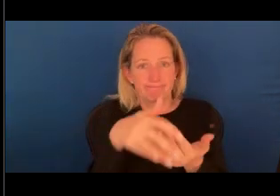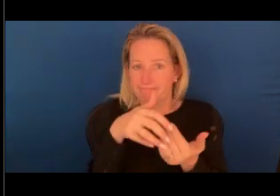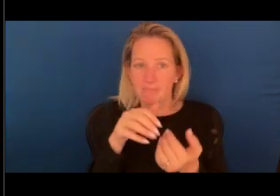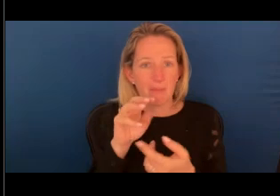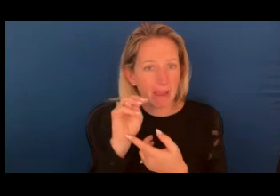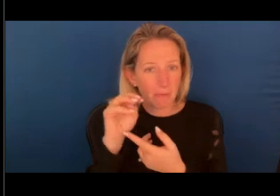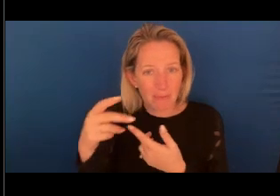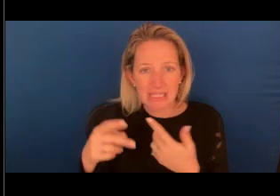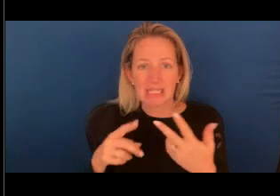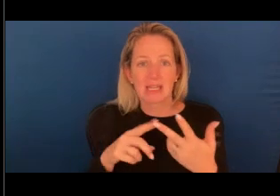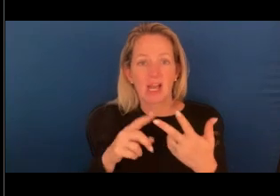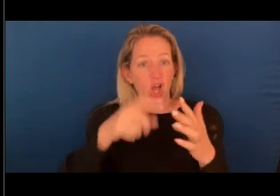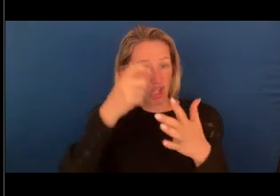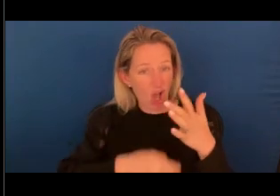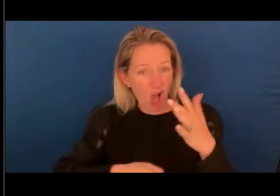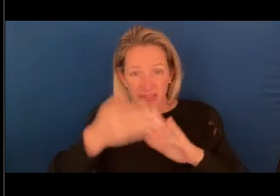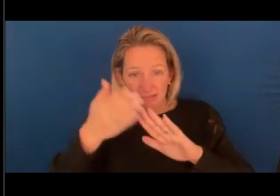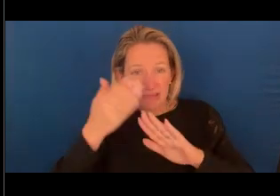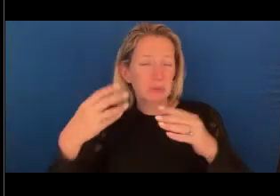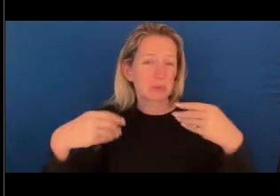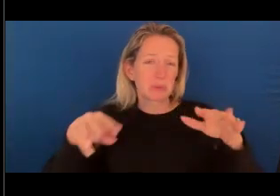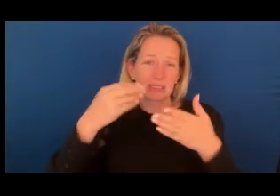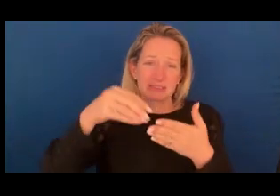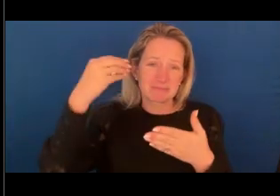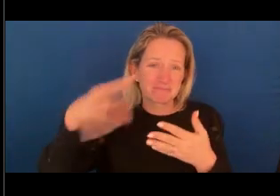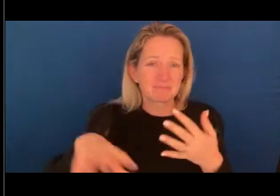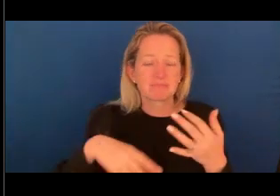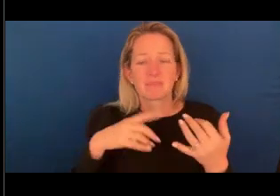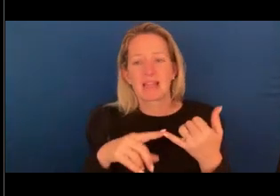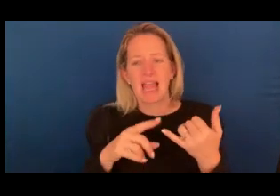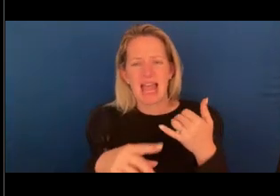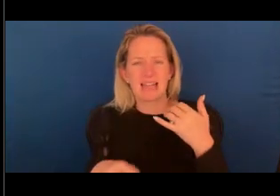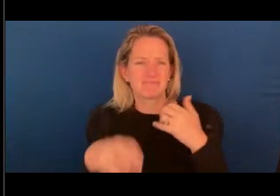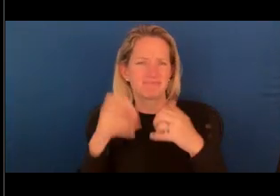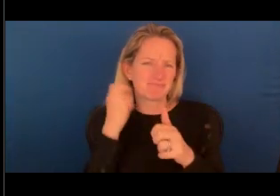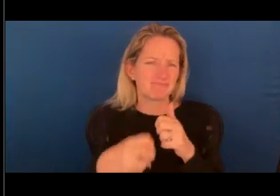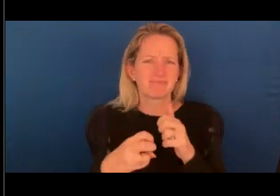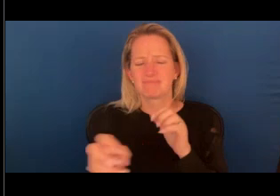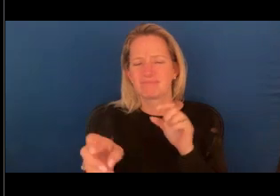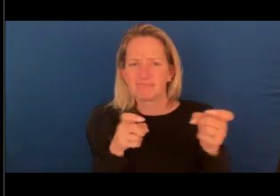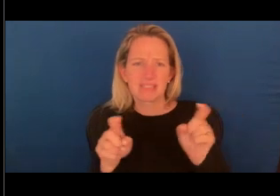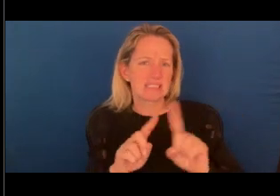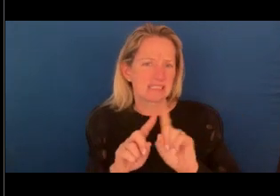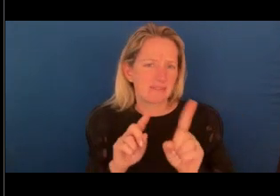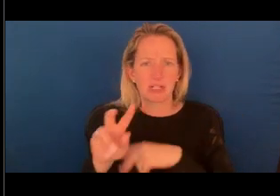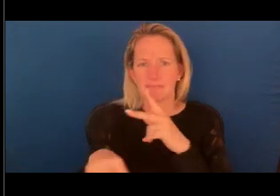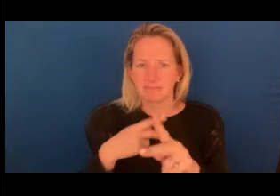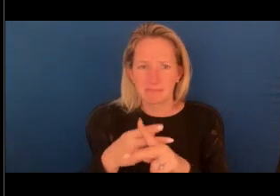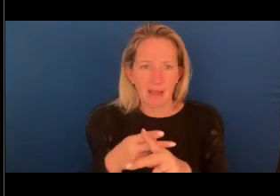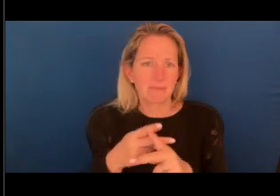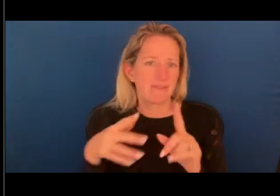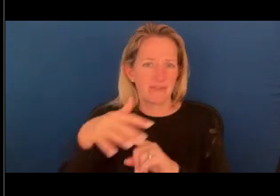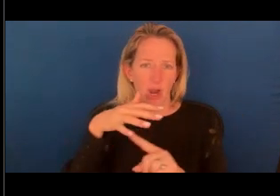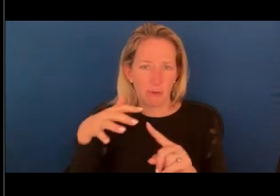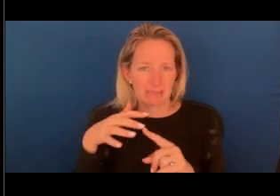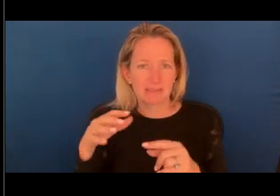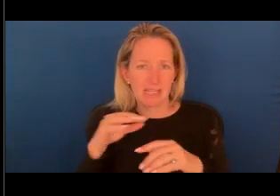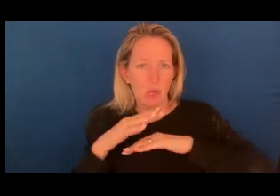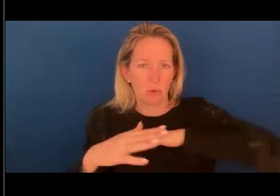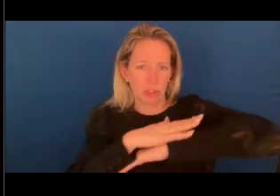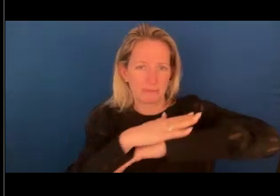operational costs, and they have difficulties handling various environmental conditions out in the ocean. Next slide, please.